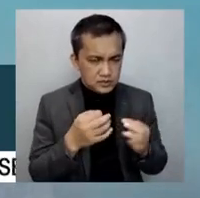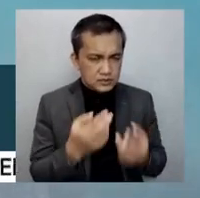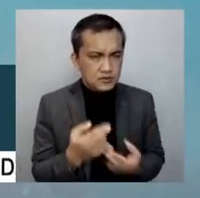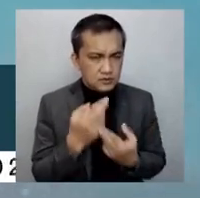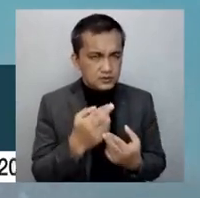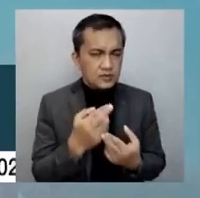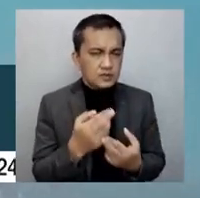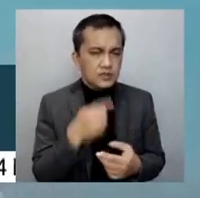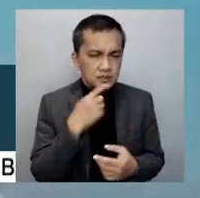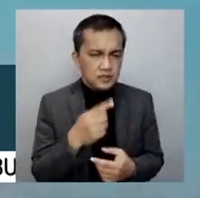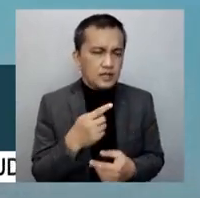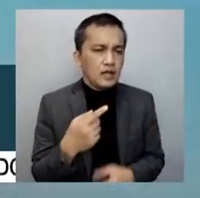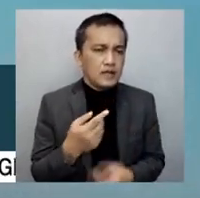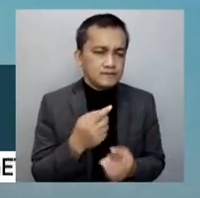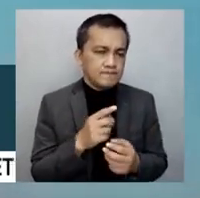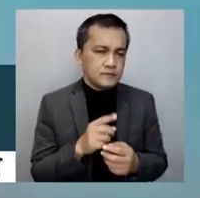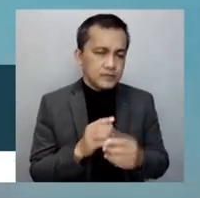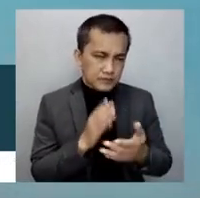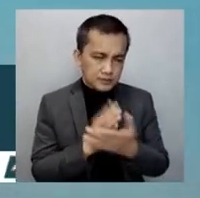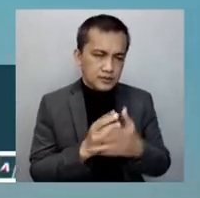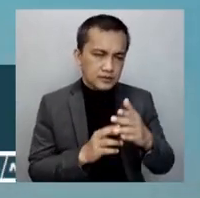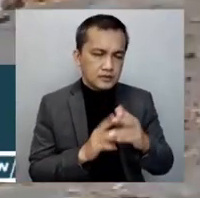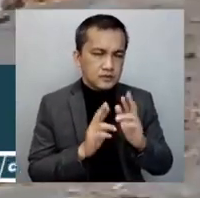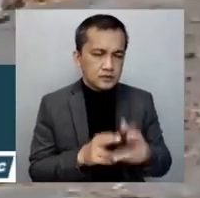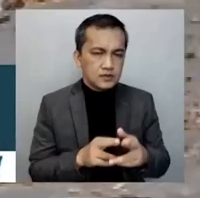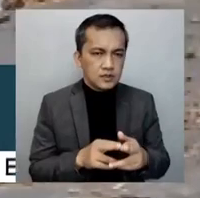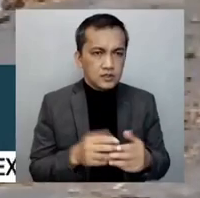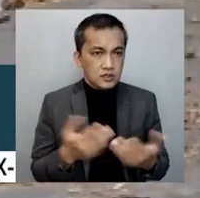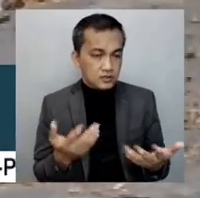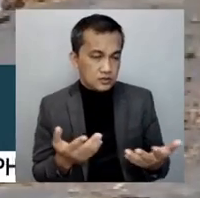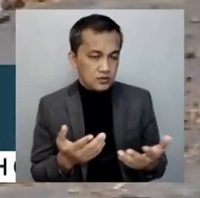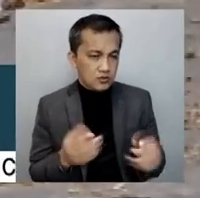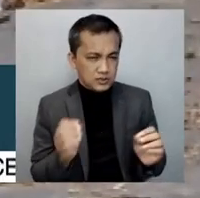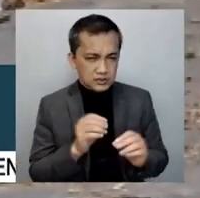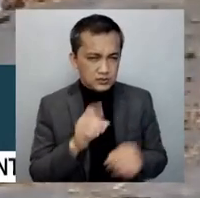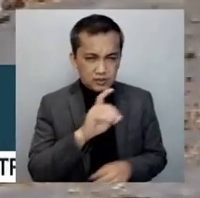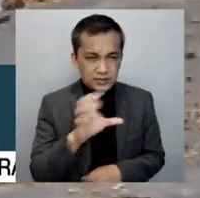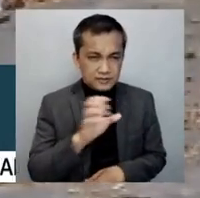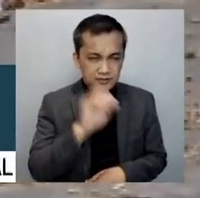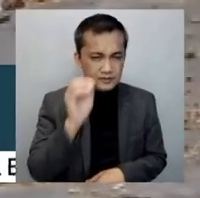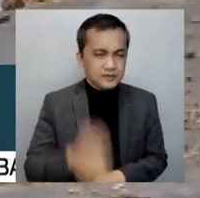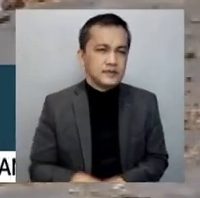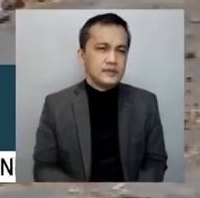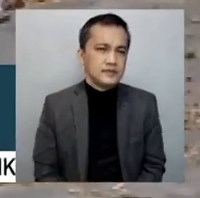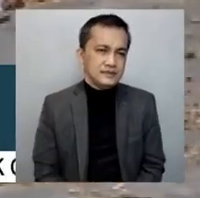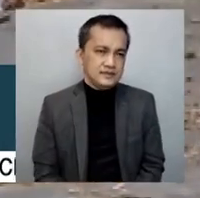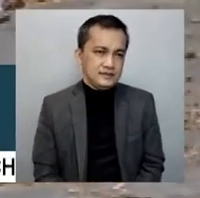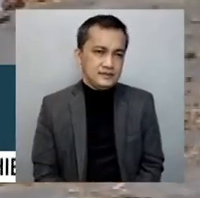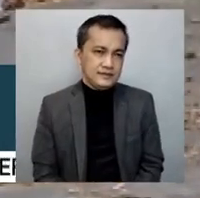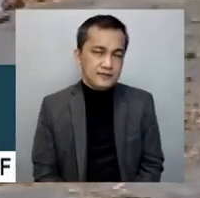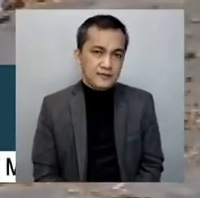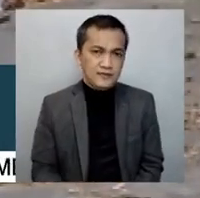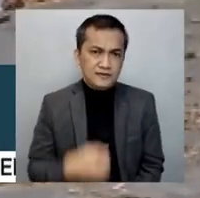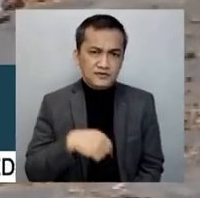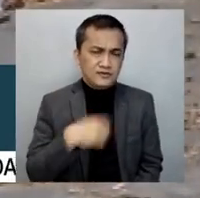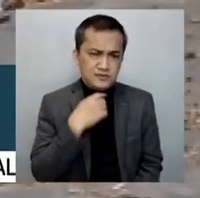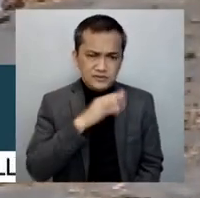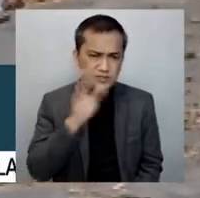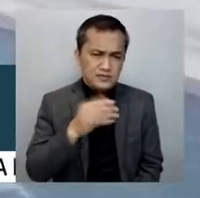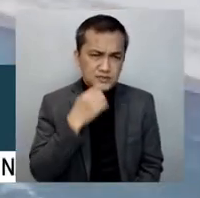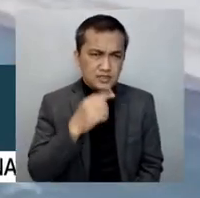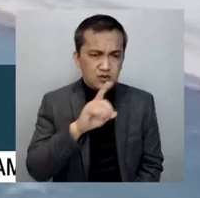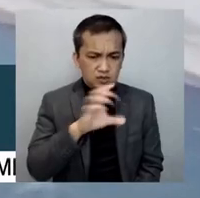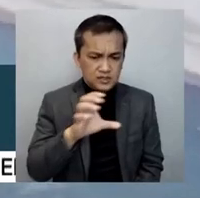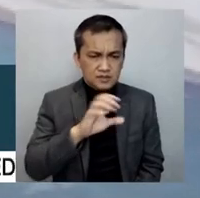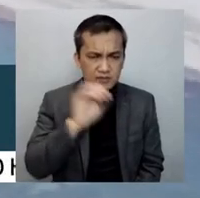termination of oil response. There is no such thing as 100% clean. We never said that there is 100%